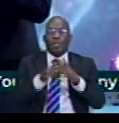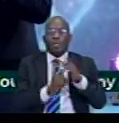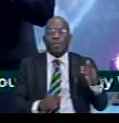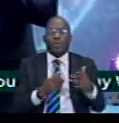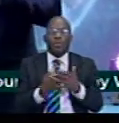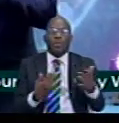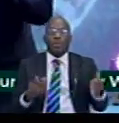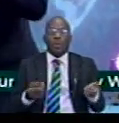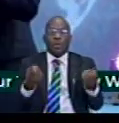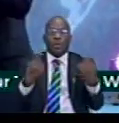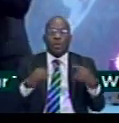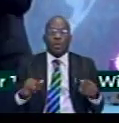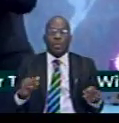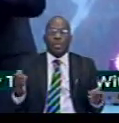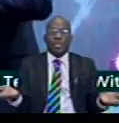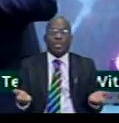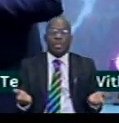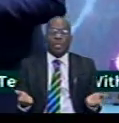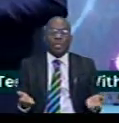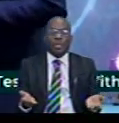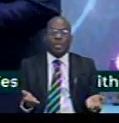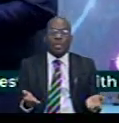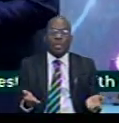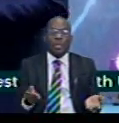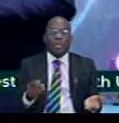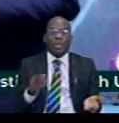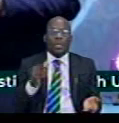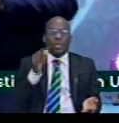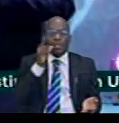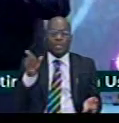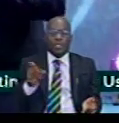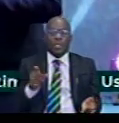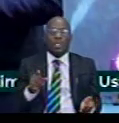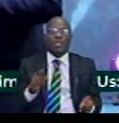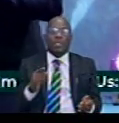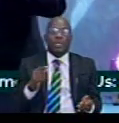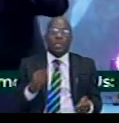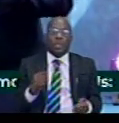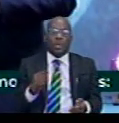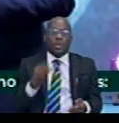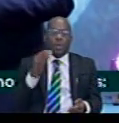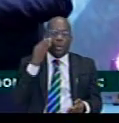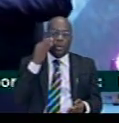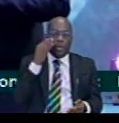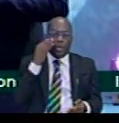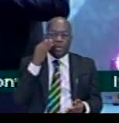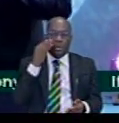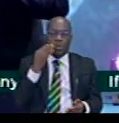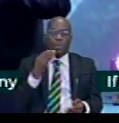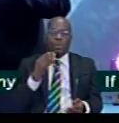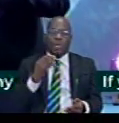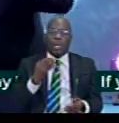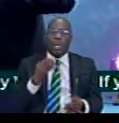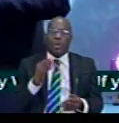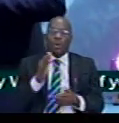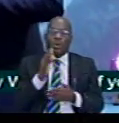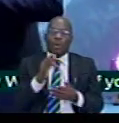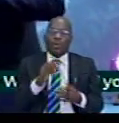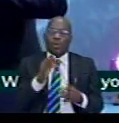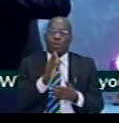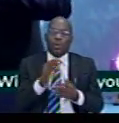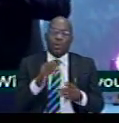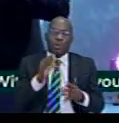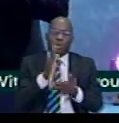bent down a week before this crusade and she noticed that there was a discharge from her nose. And after that discharge from the